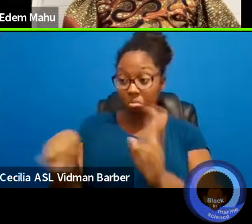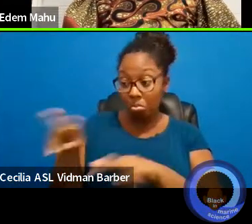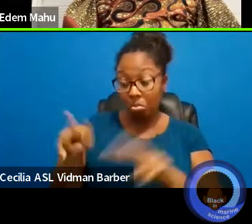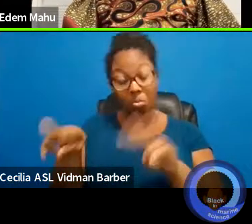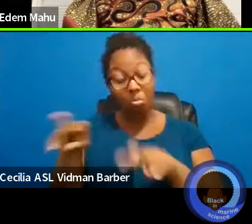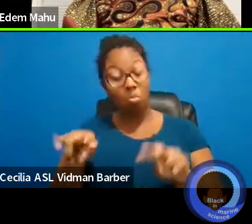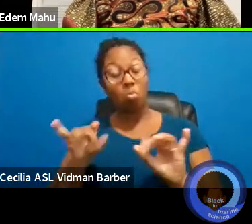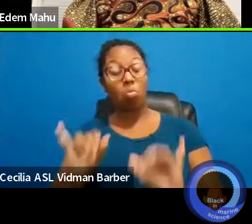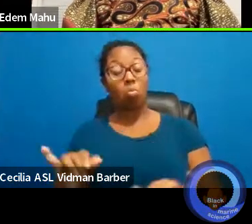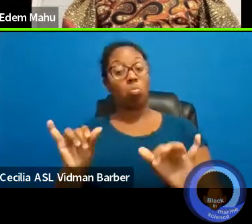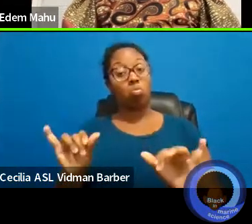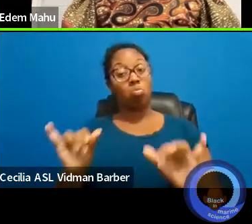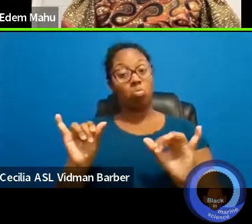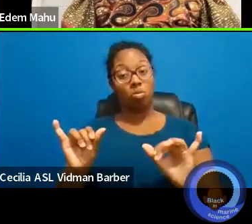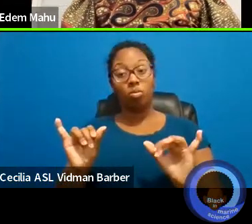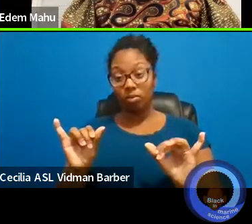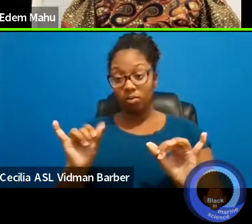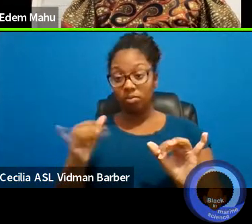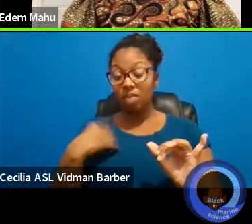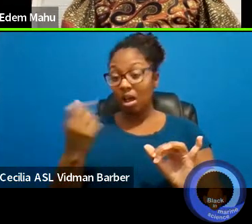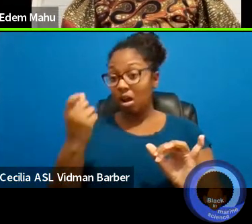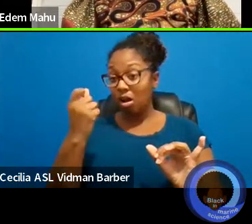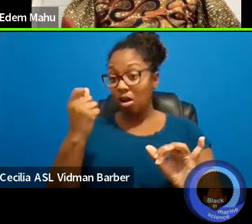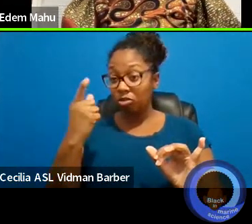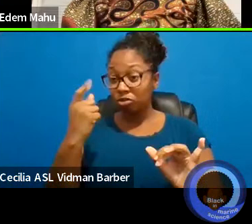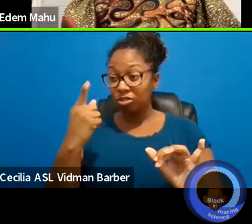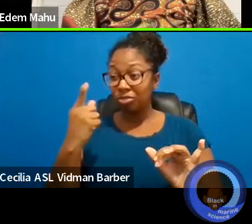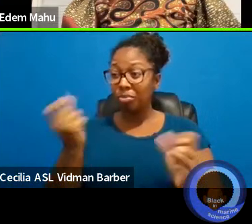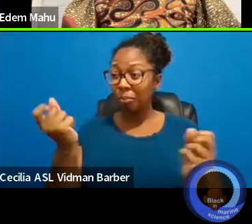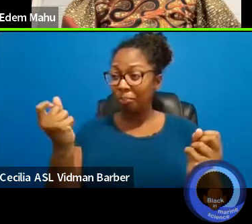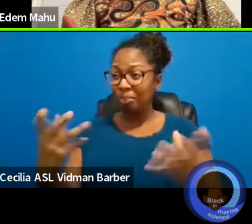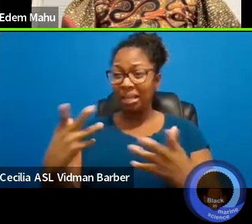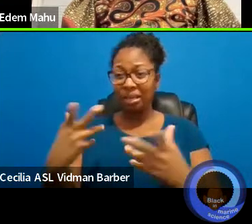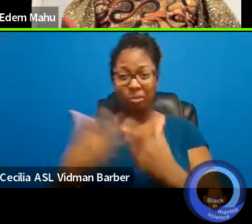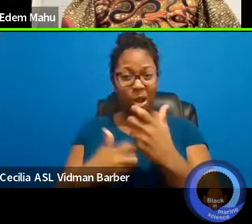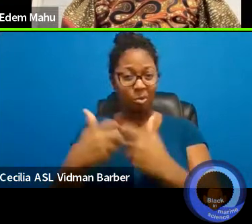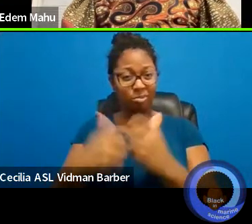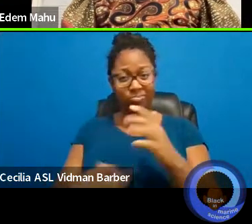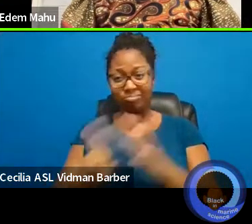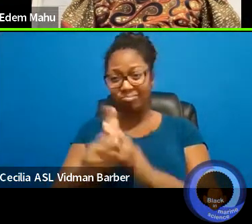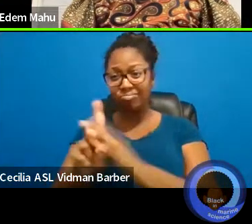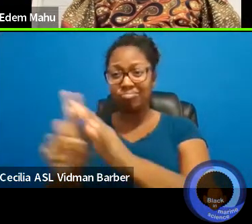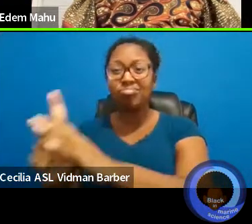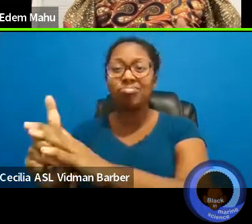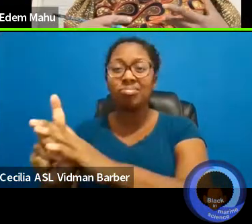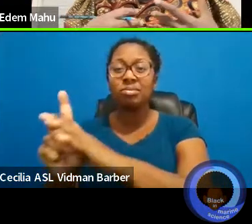I realized that there were a lot of problems. And so I thought I could